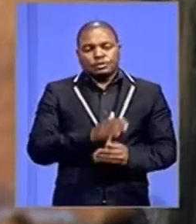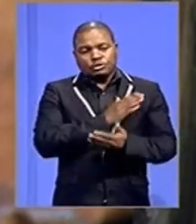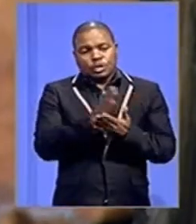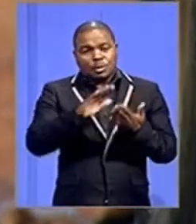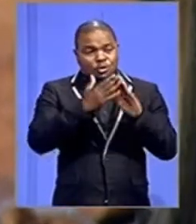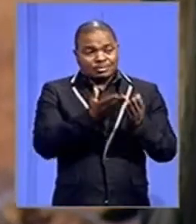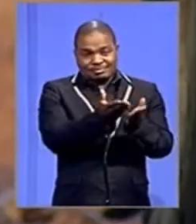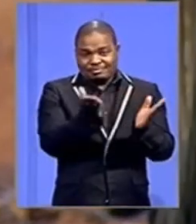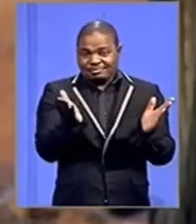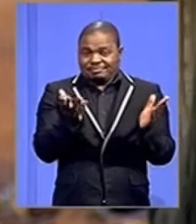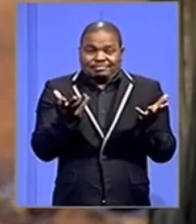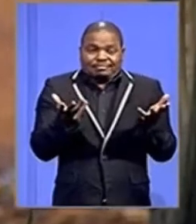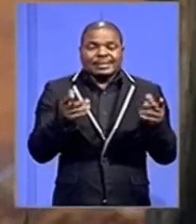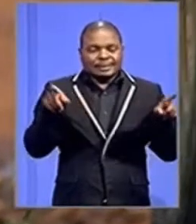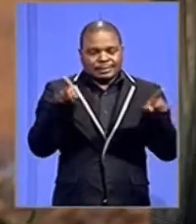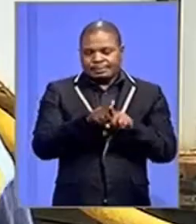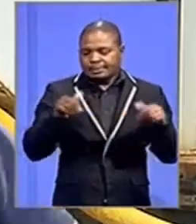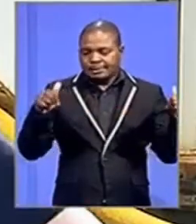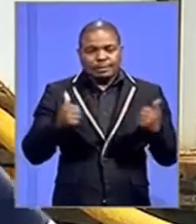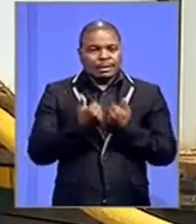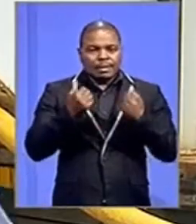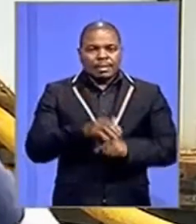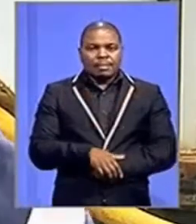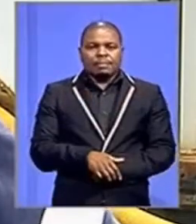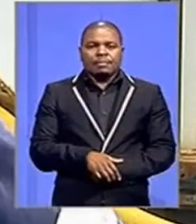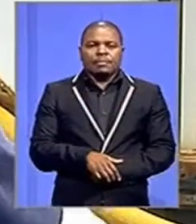baagi ba ba itemogelang matsapa a tshwanang le ano